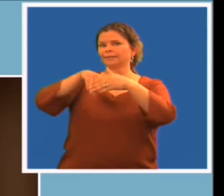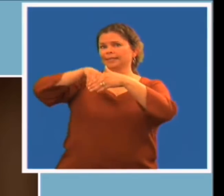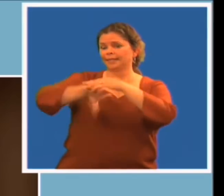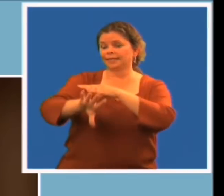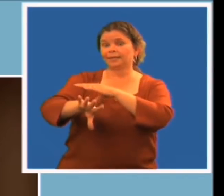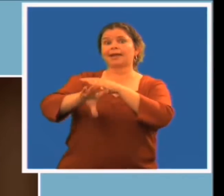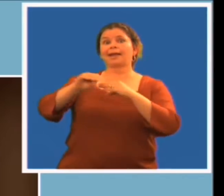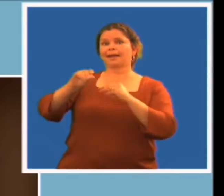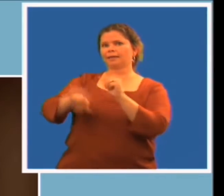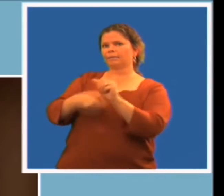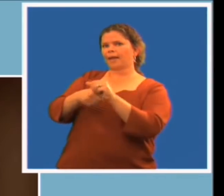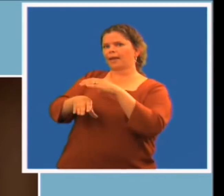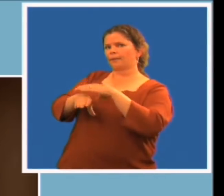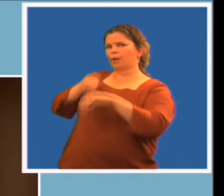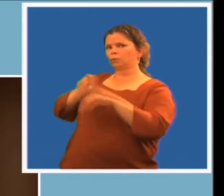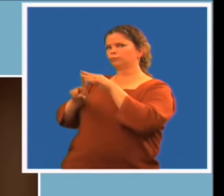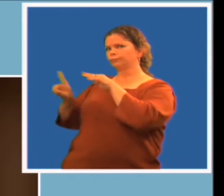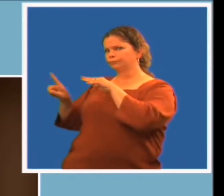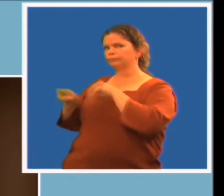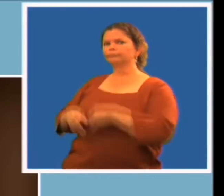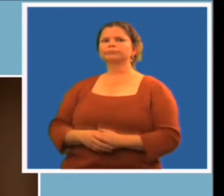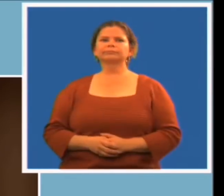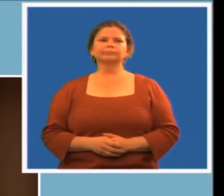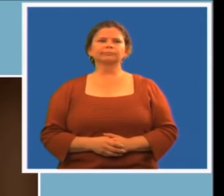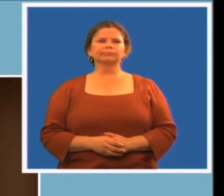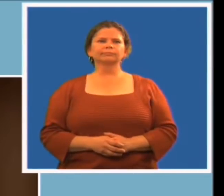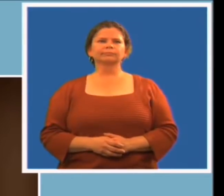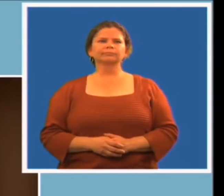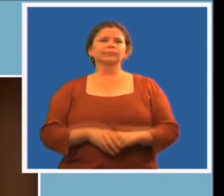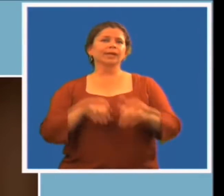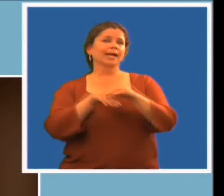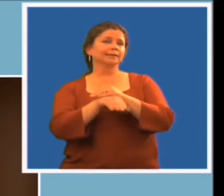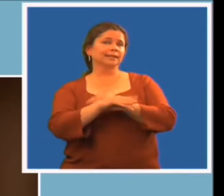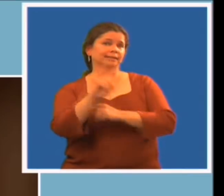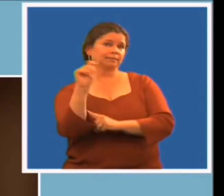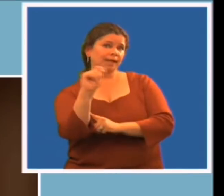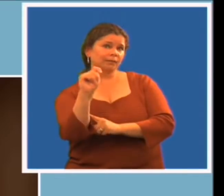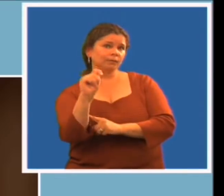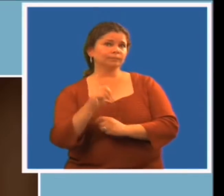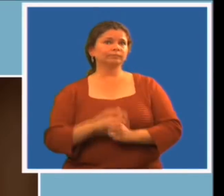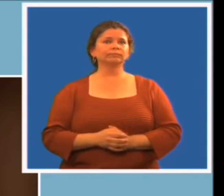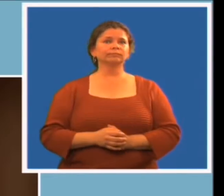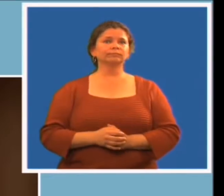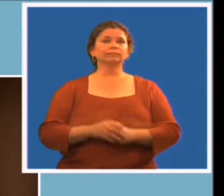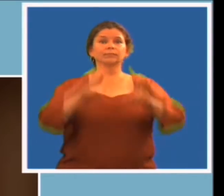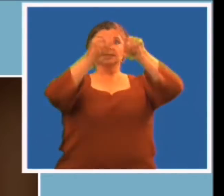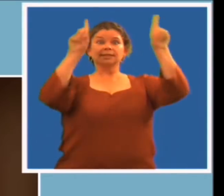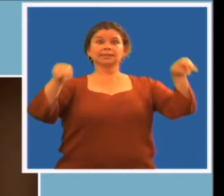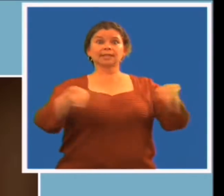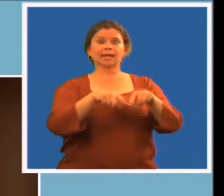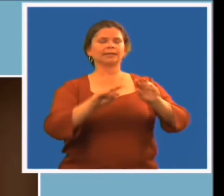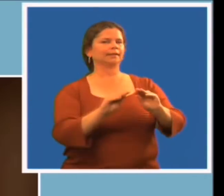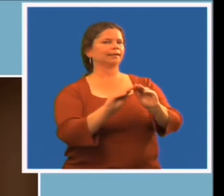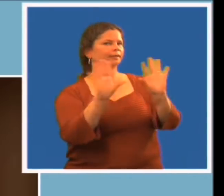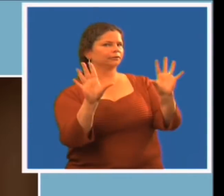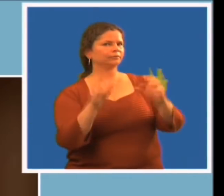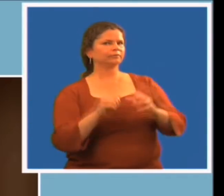parking, accessible entryways and alternate exits, accessible washroom